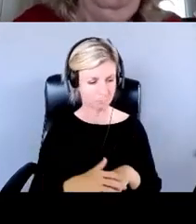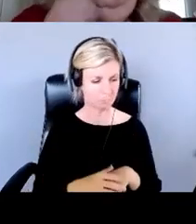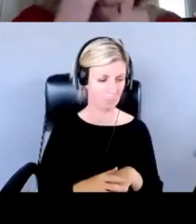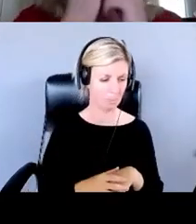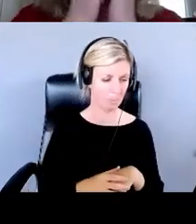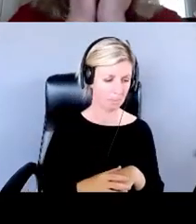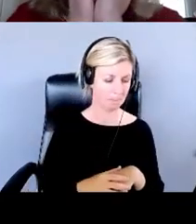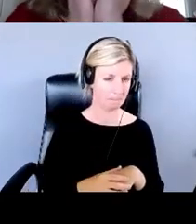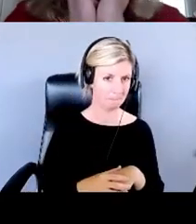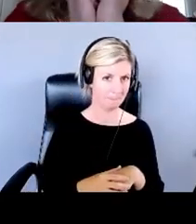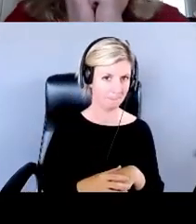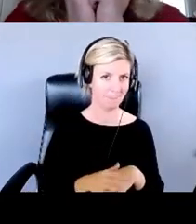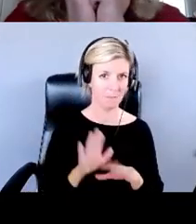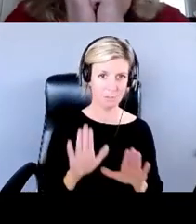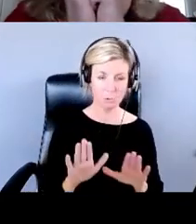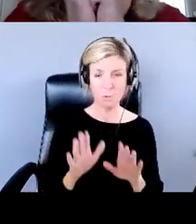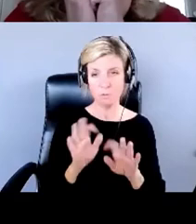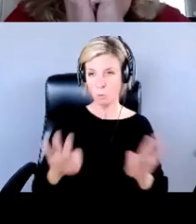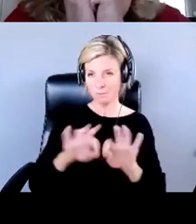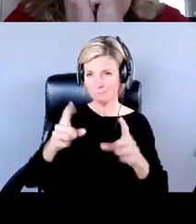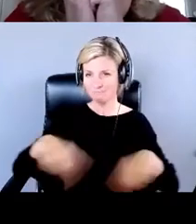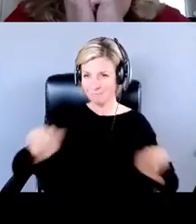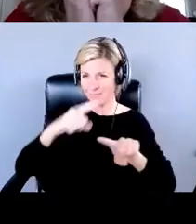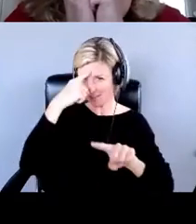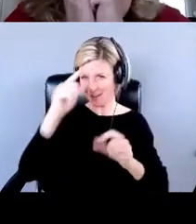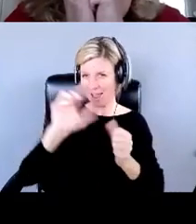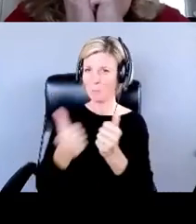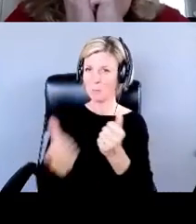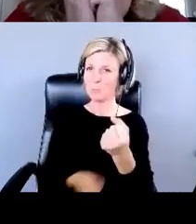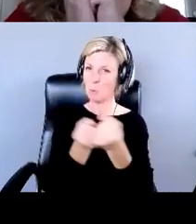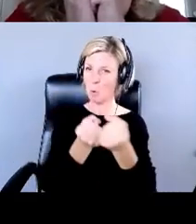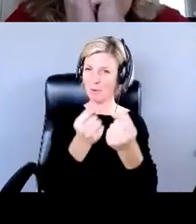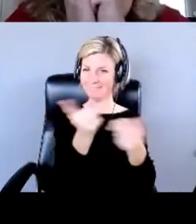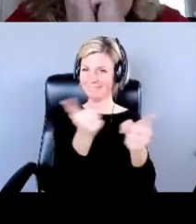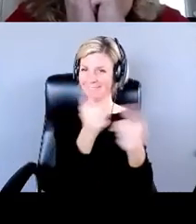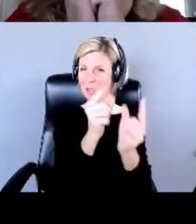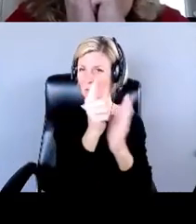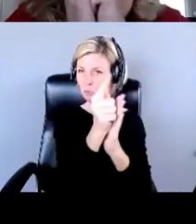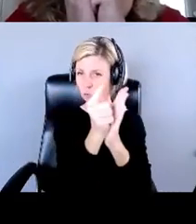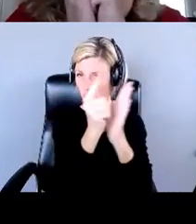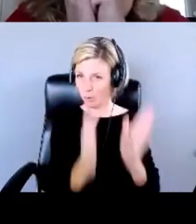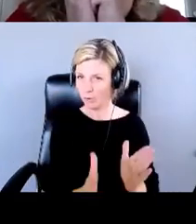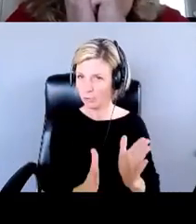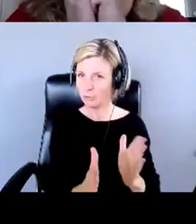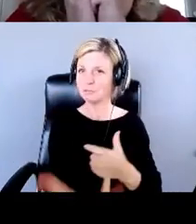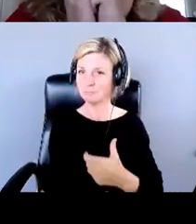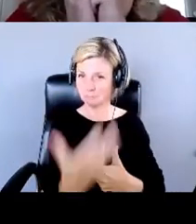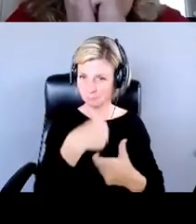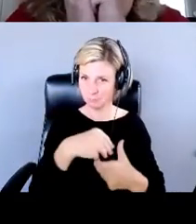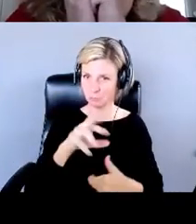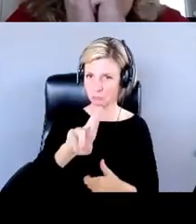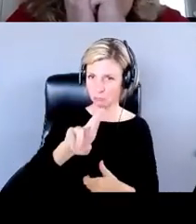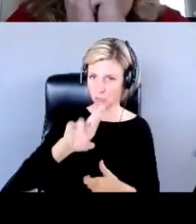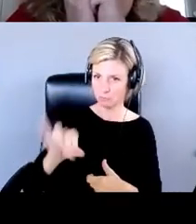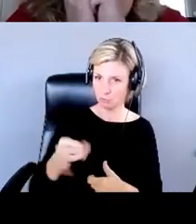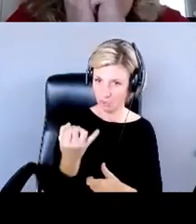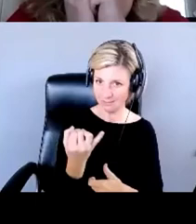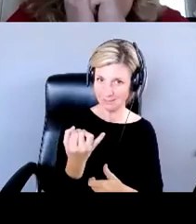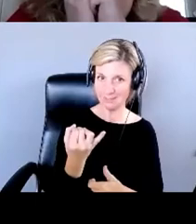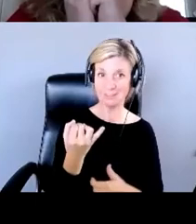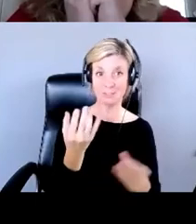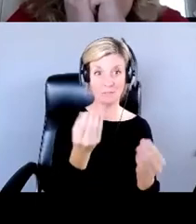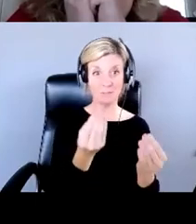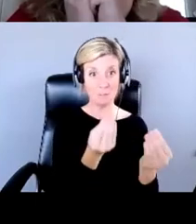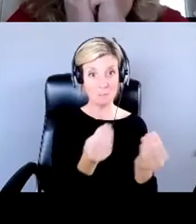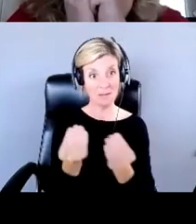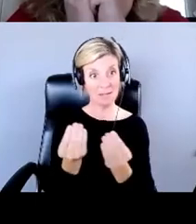lawyers to work with the restorative justice and facilitators and the mediators,